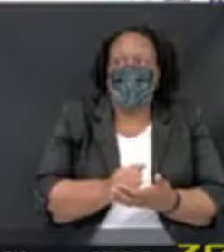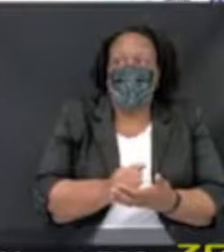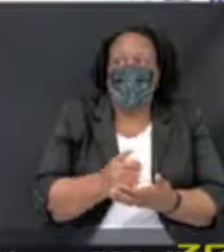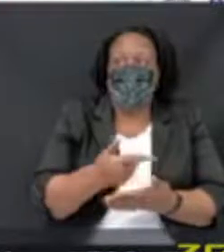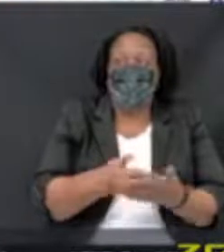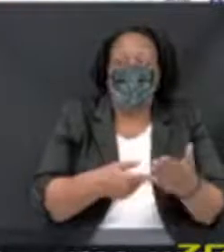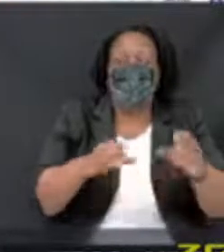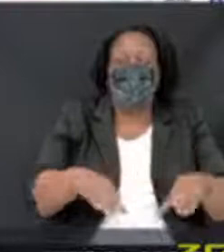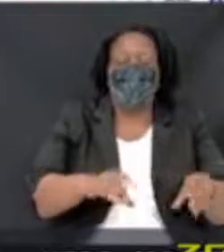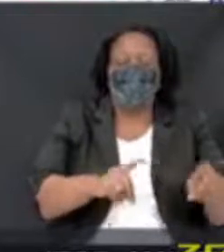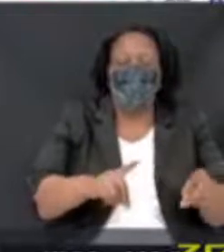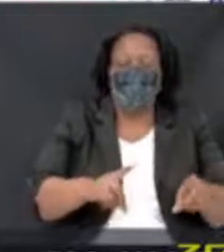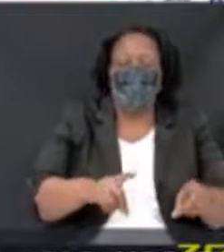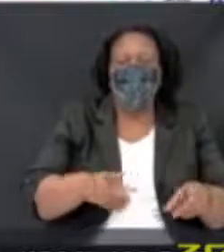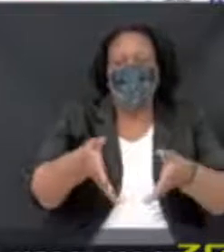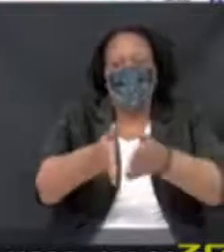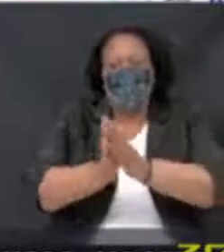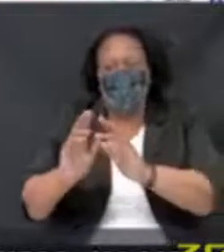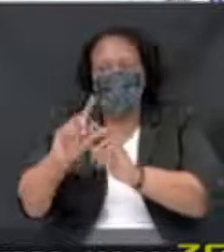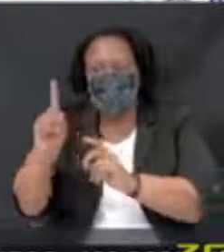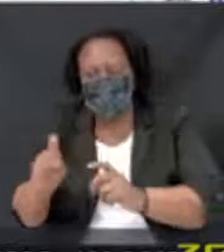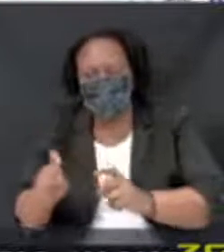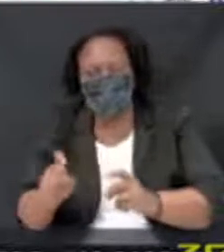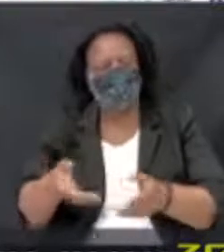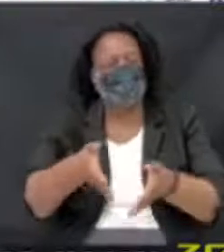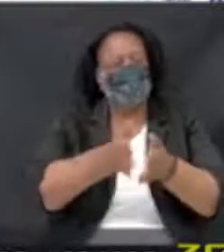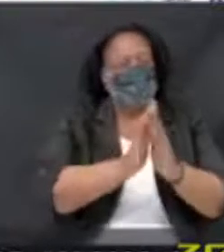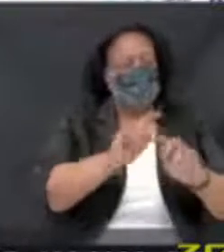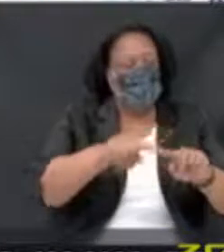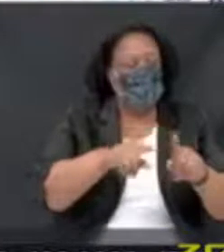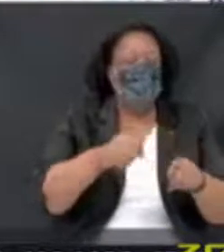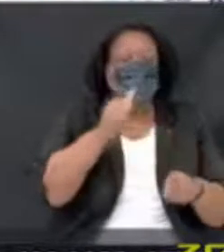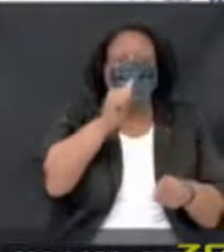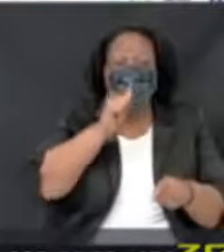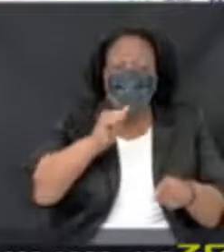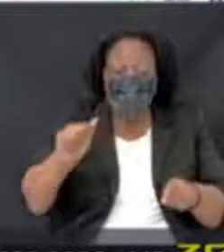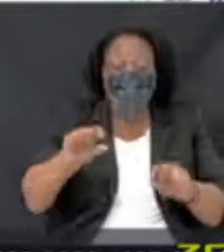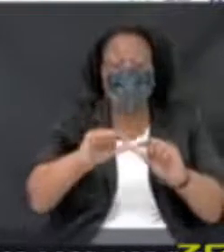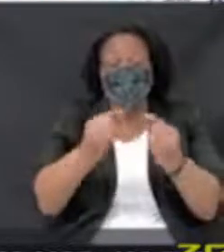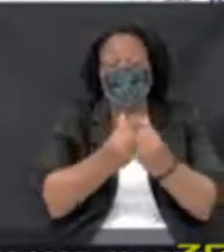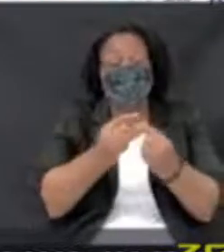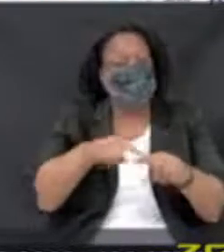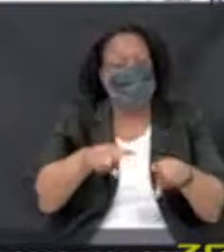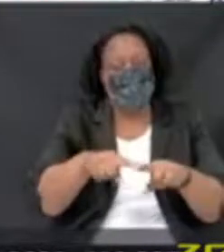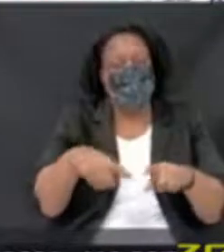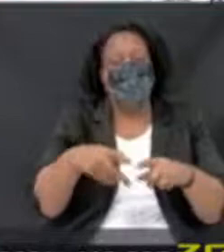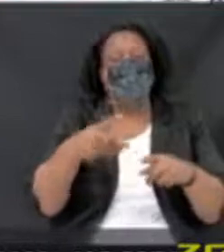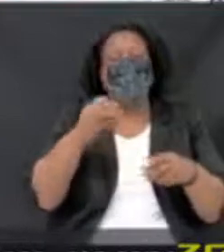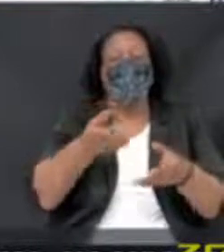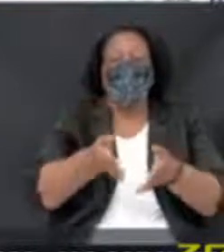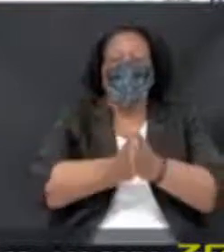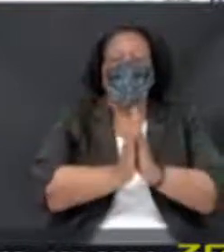and private agencies as bodies as may be necessary.